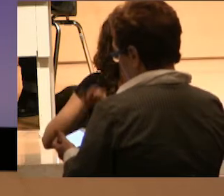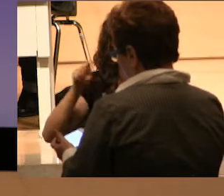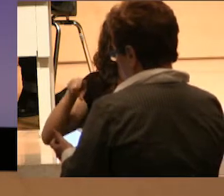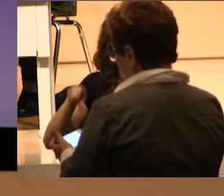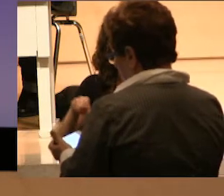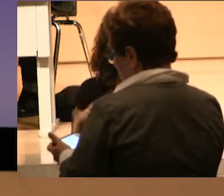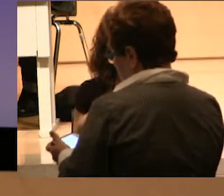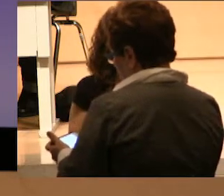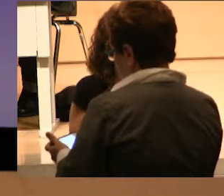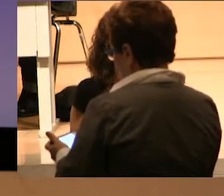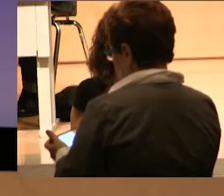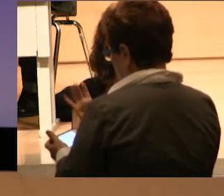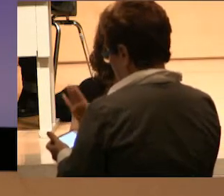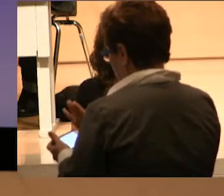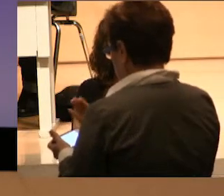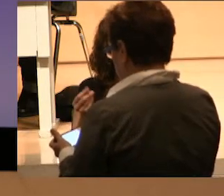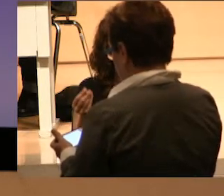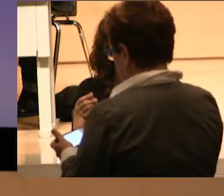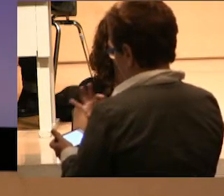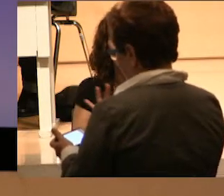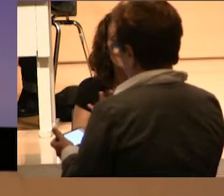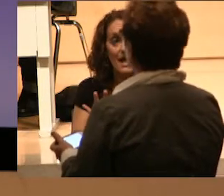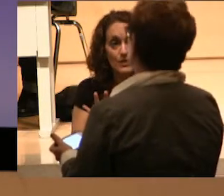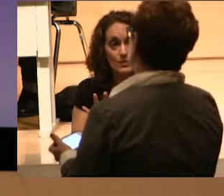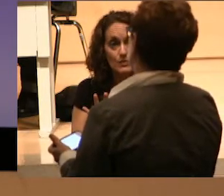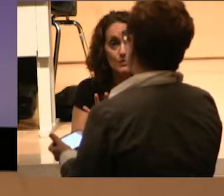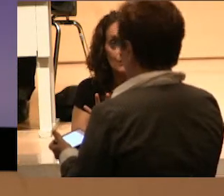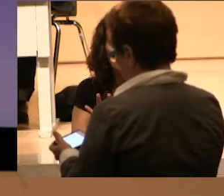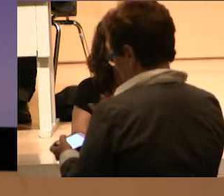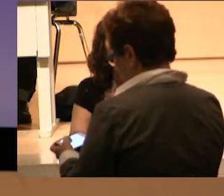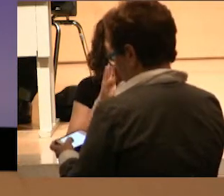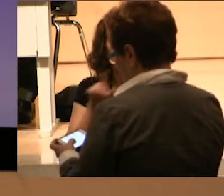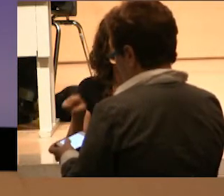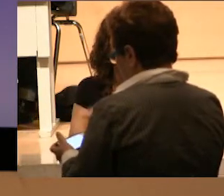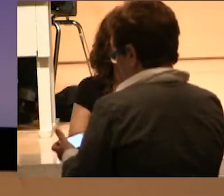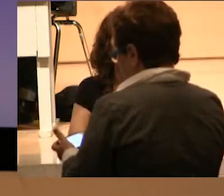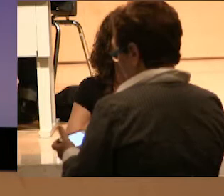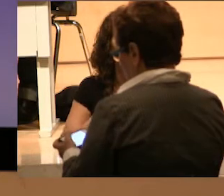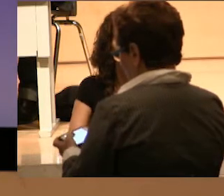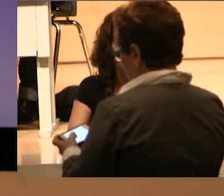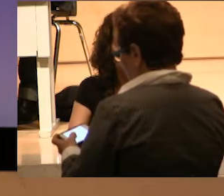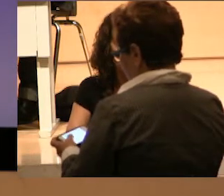the claim of their property values were being negatively impacted,